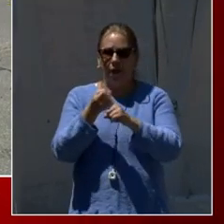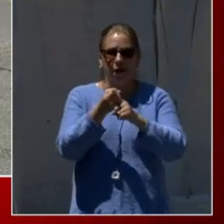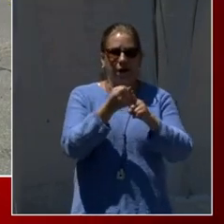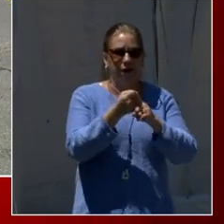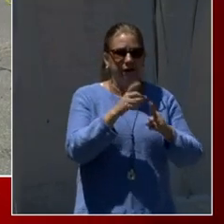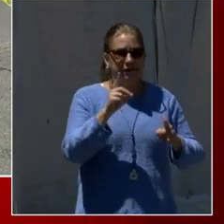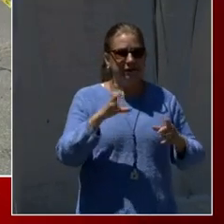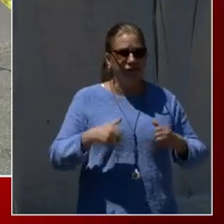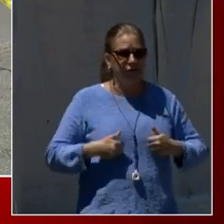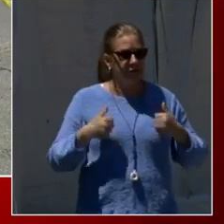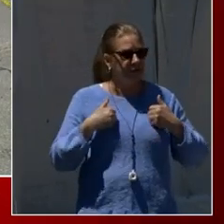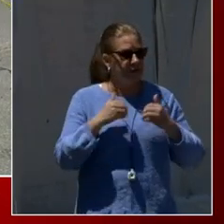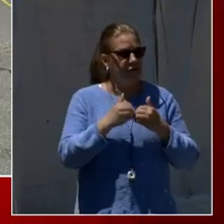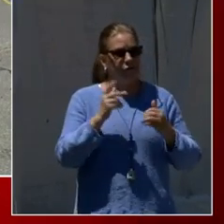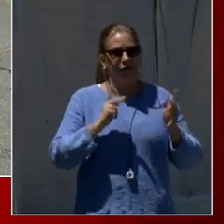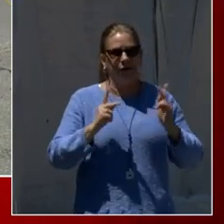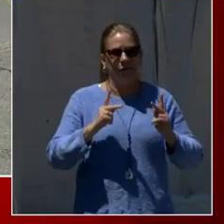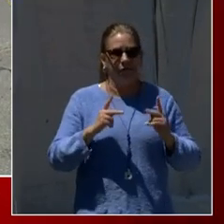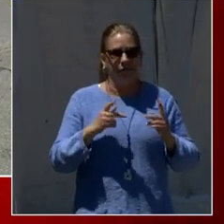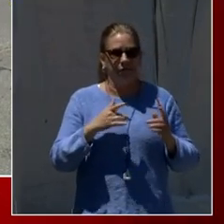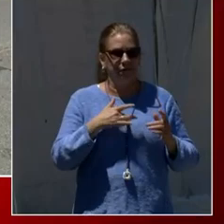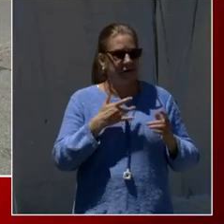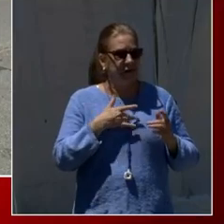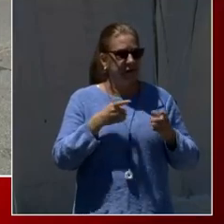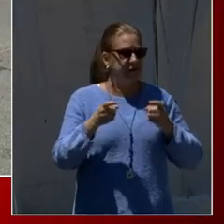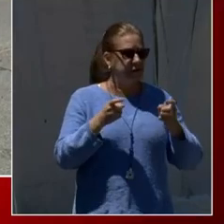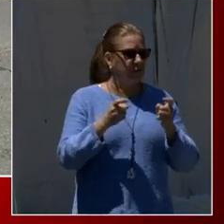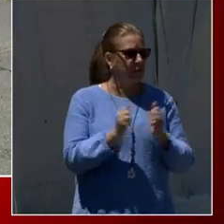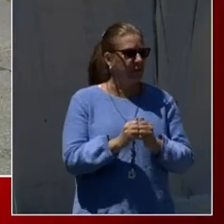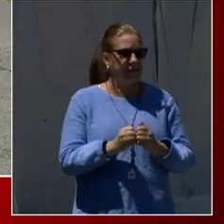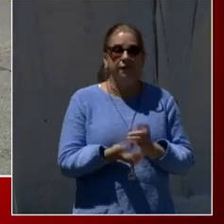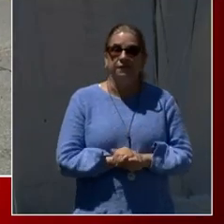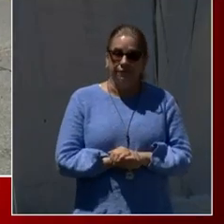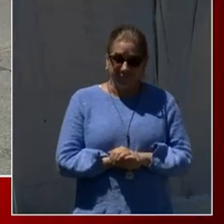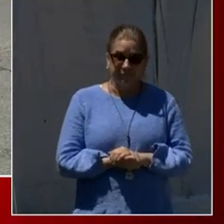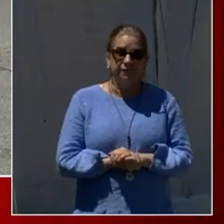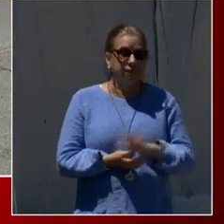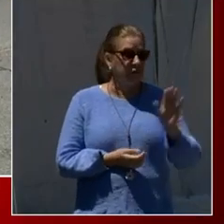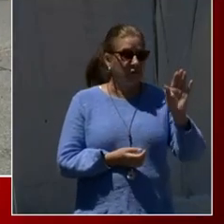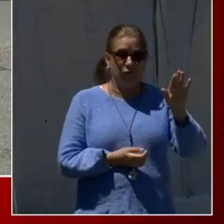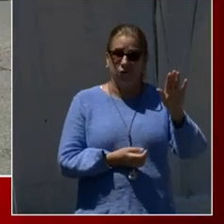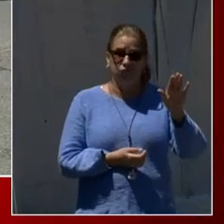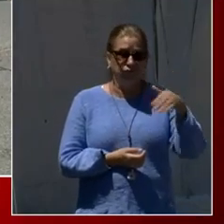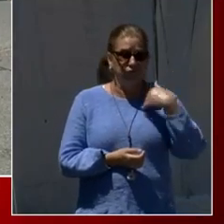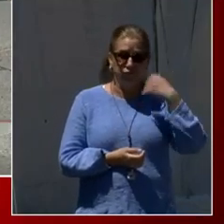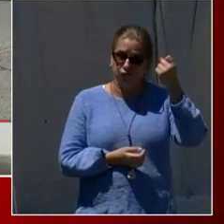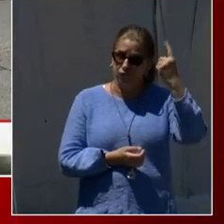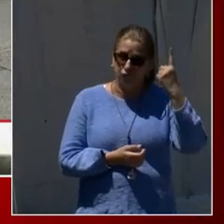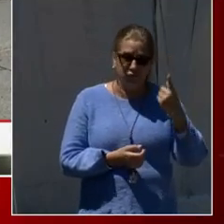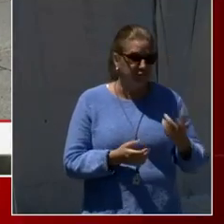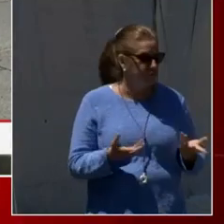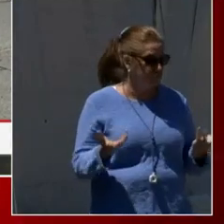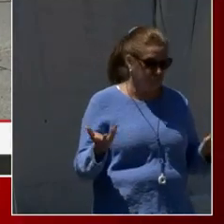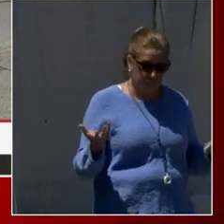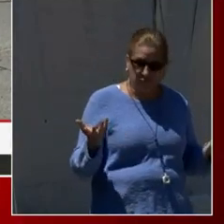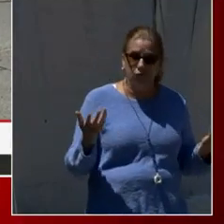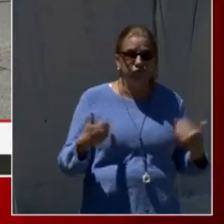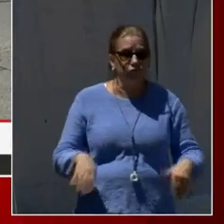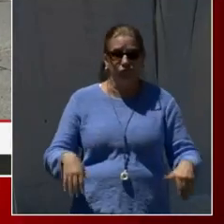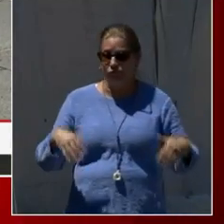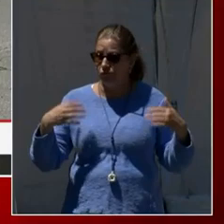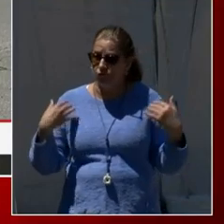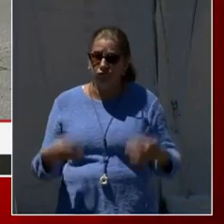that? I absolutely empathize with the public, and you put it in a nutshell, Mark. There's a lot